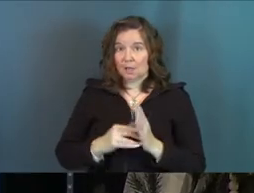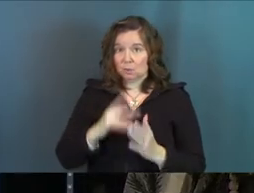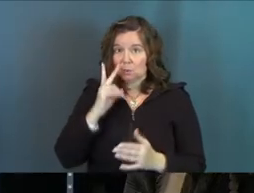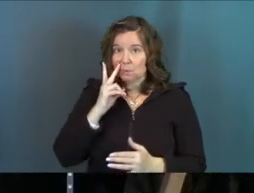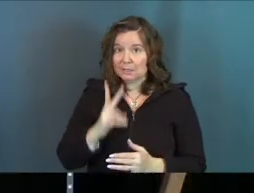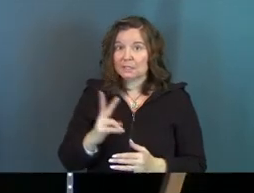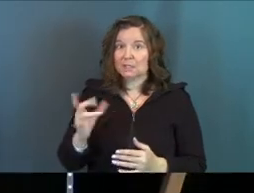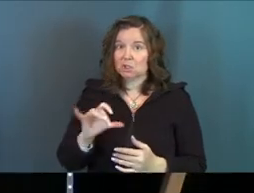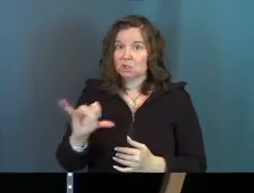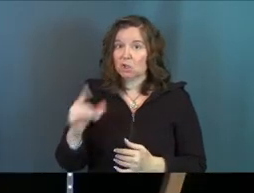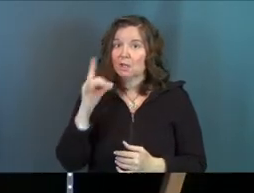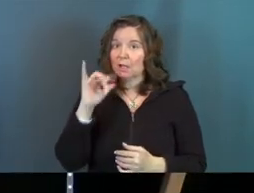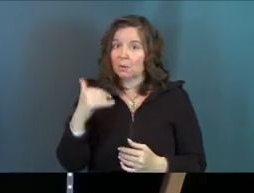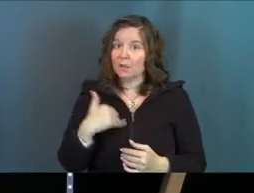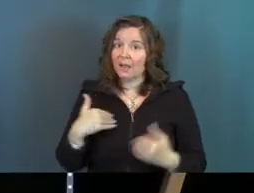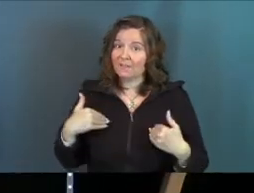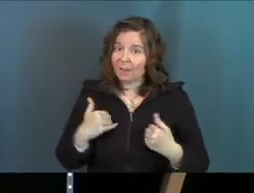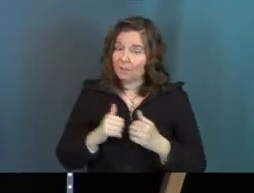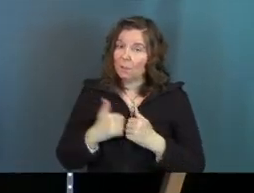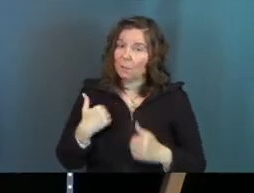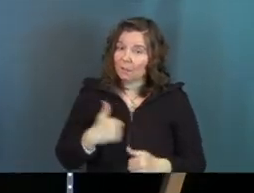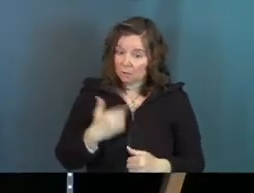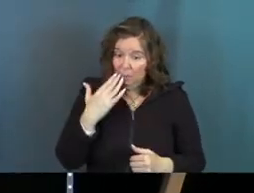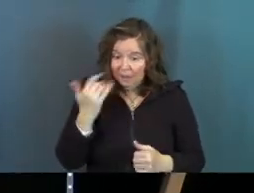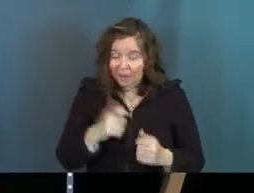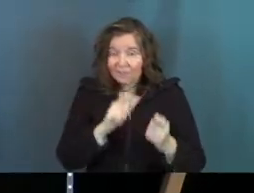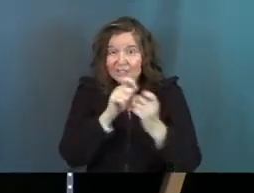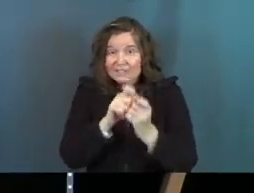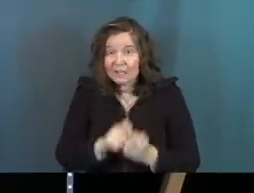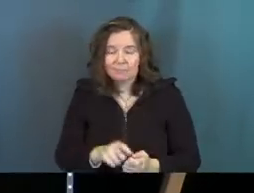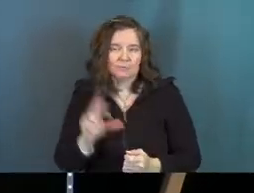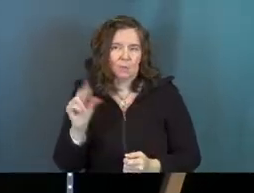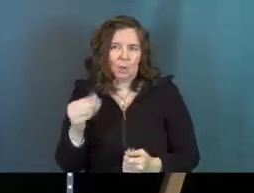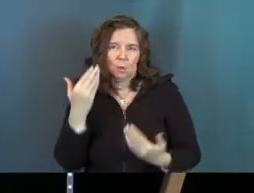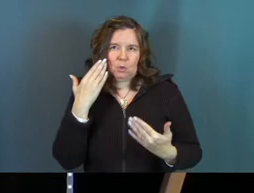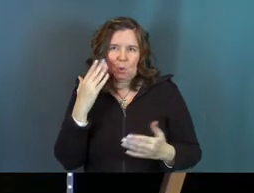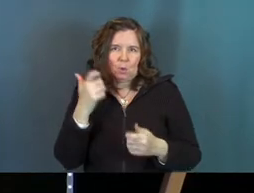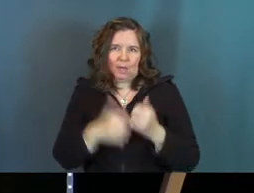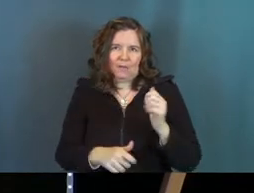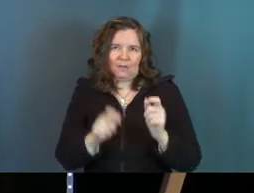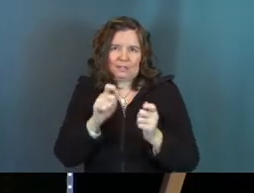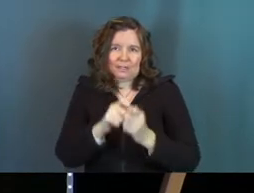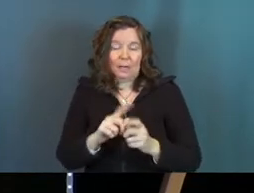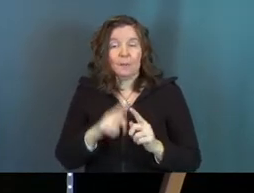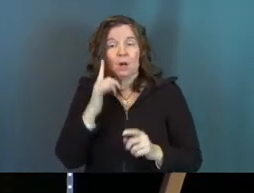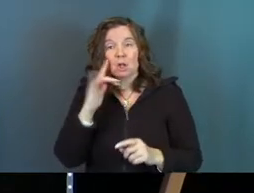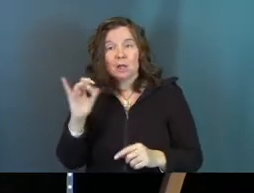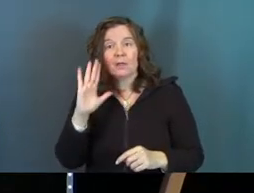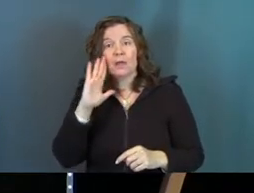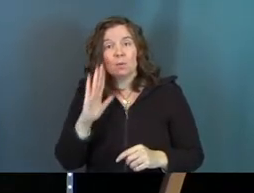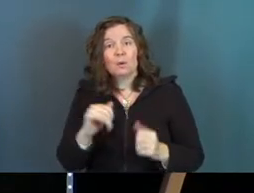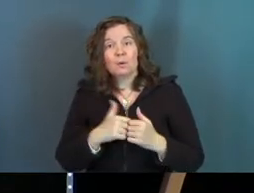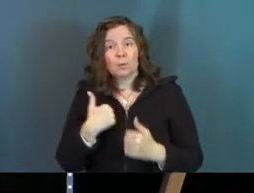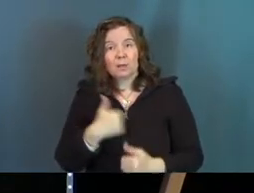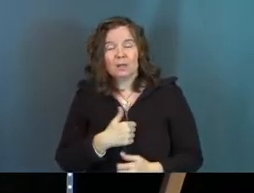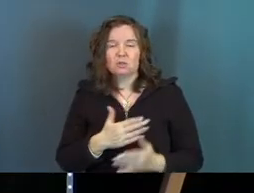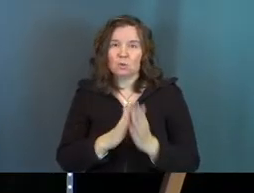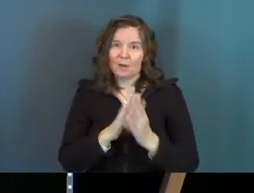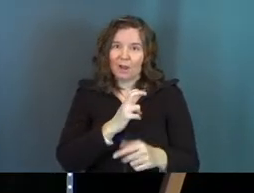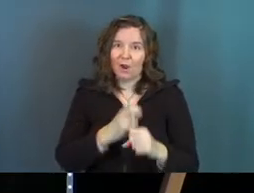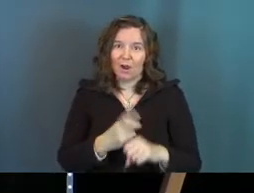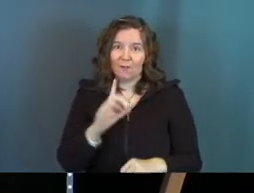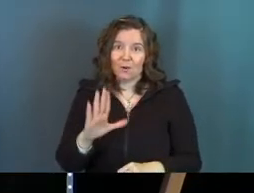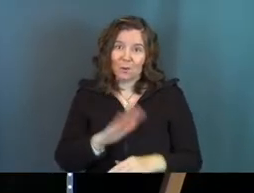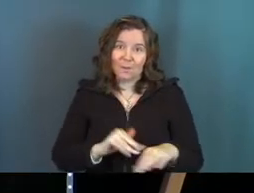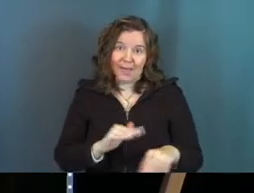see in eternity, it looks like we'll have animals with us. Again, do we know every detail to that? No, we don't. But it looks like they will be with us. So just pray hard for